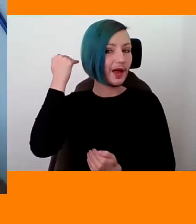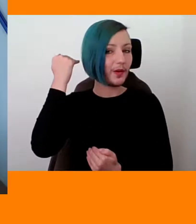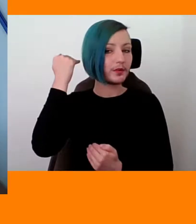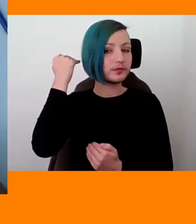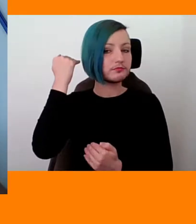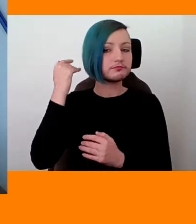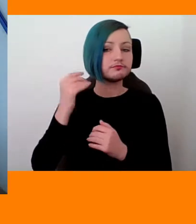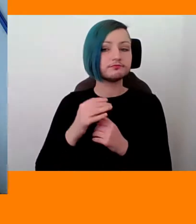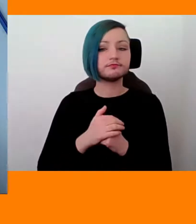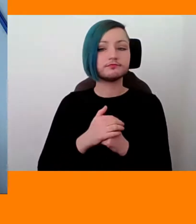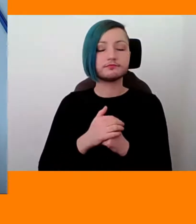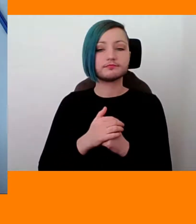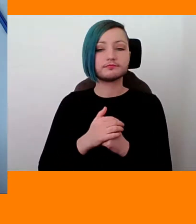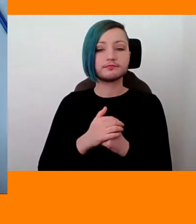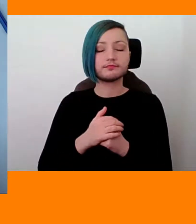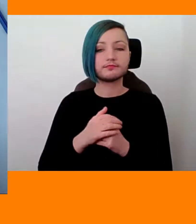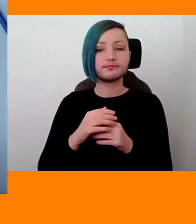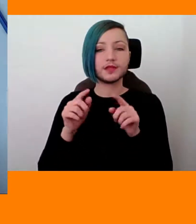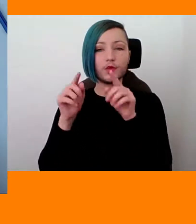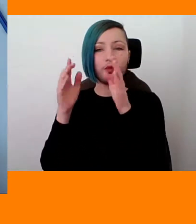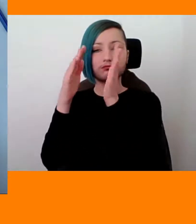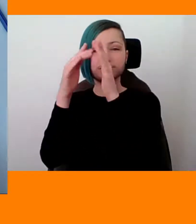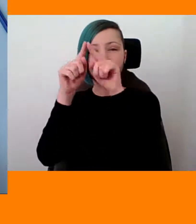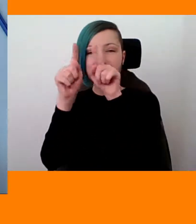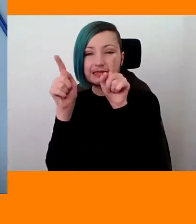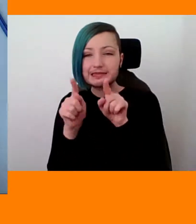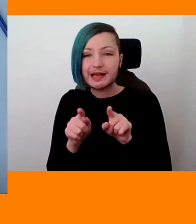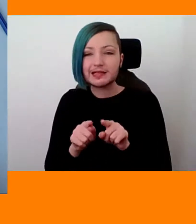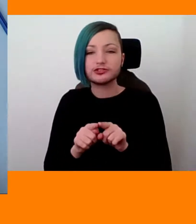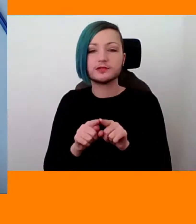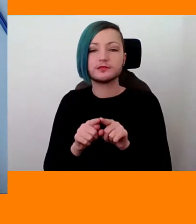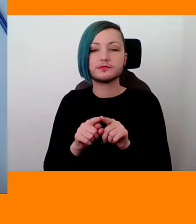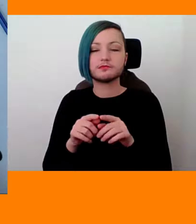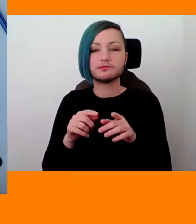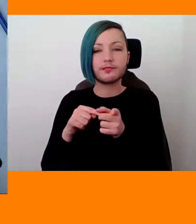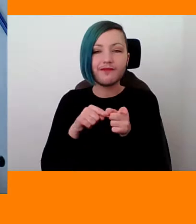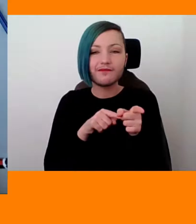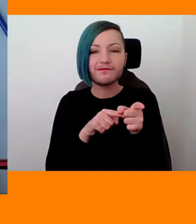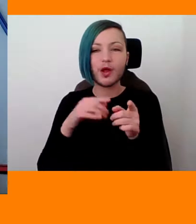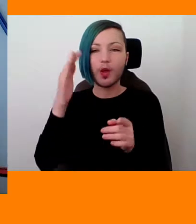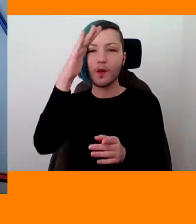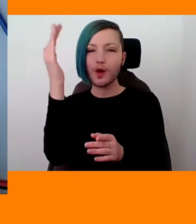your sections need to follow the outline curve